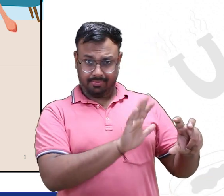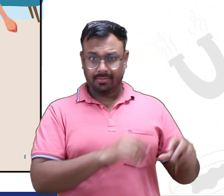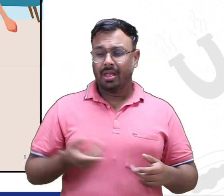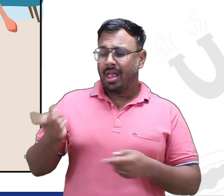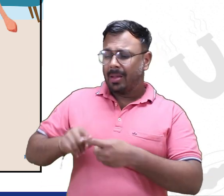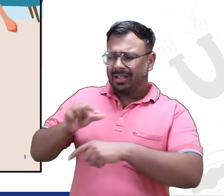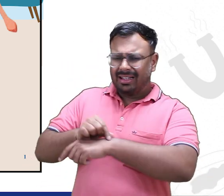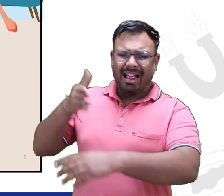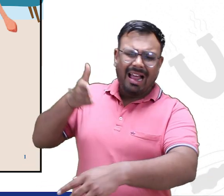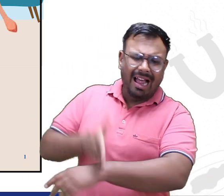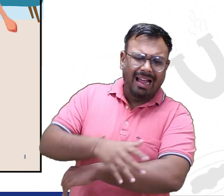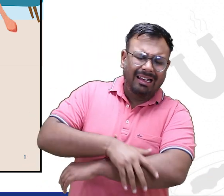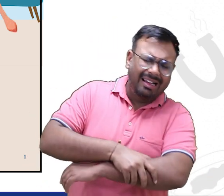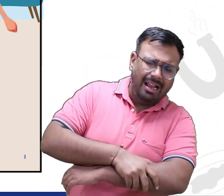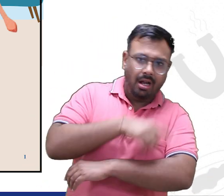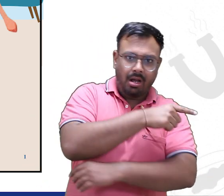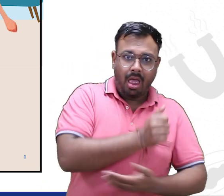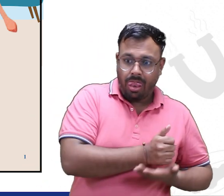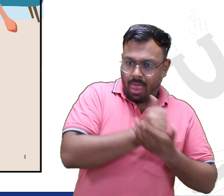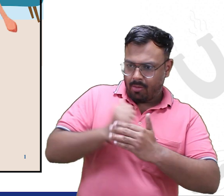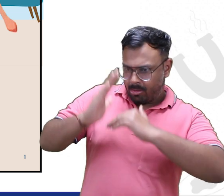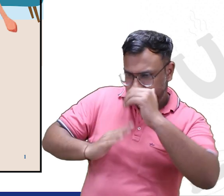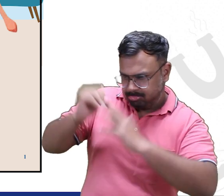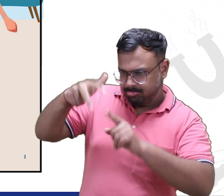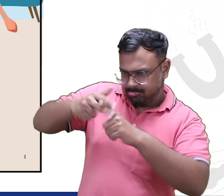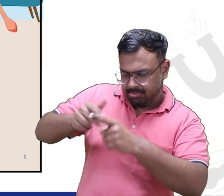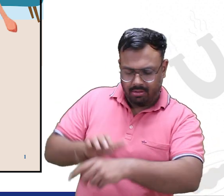Well, yes, but remember,